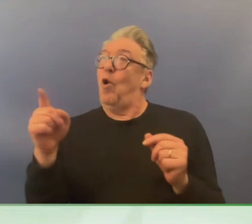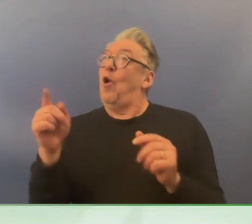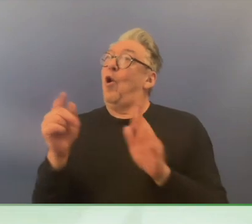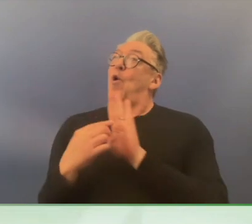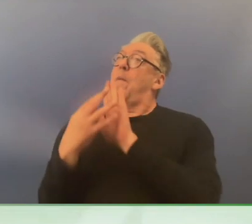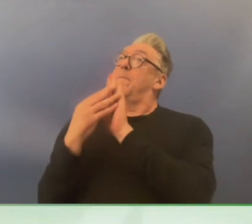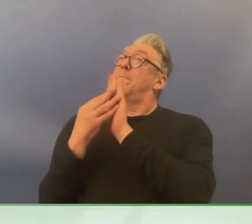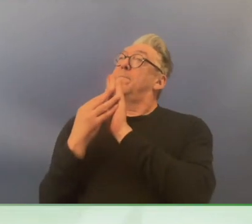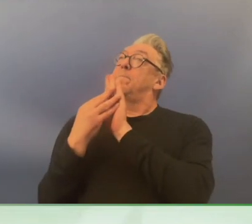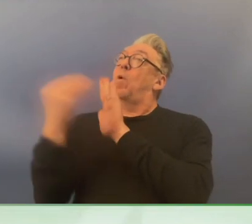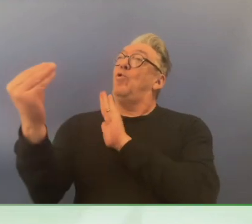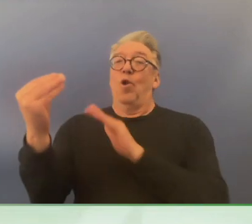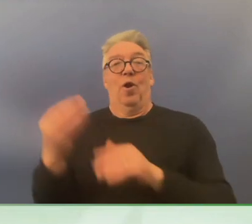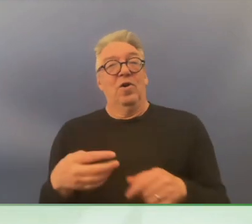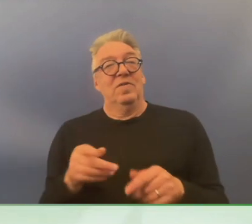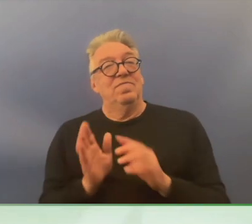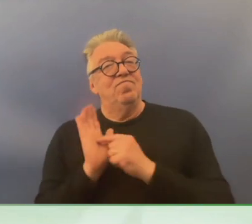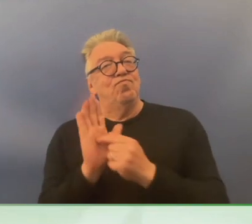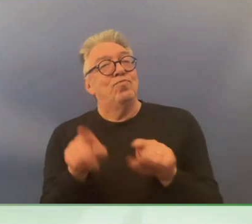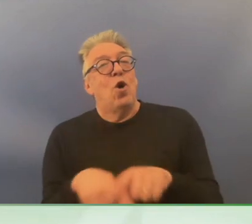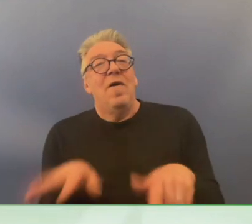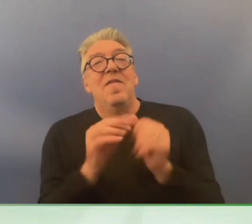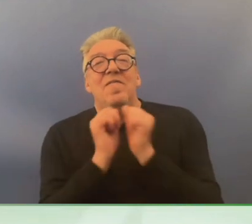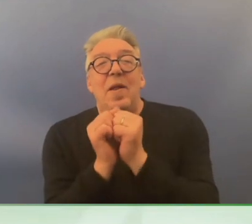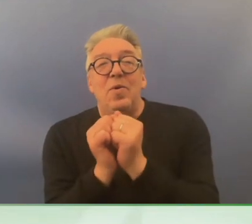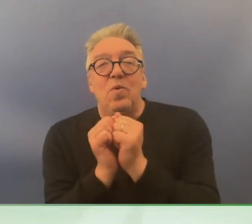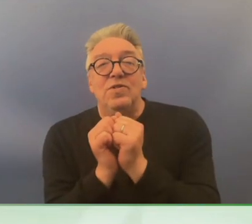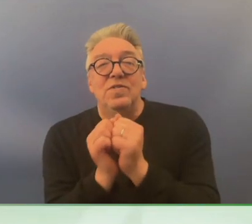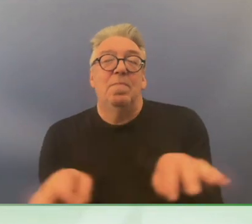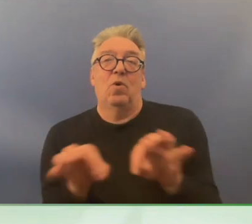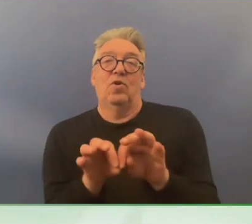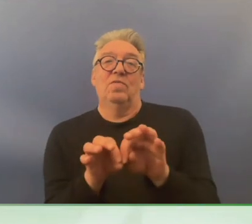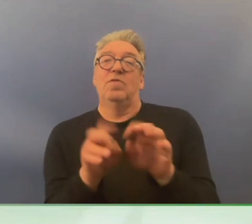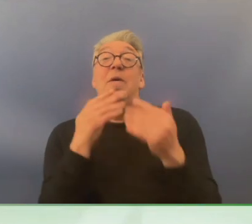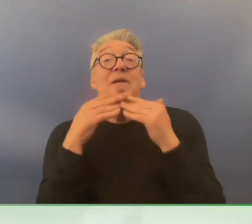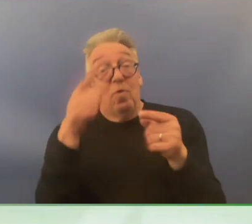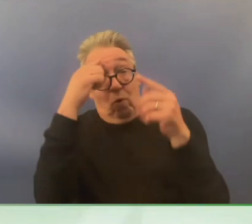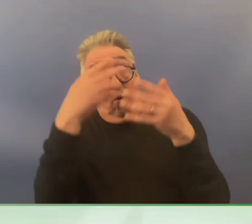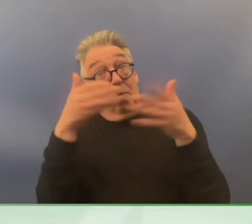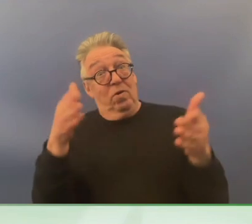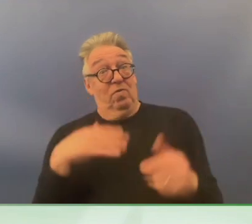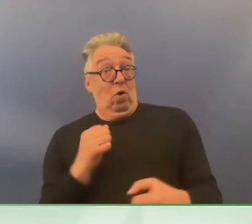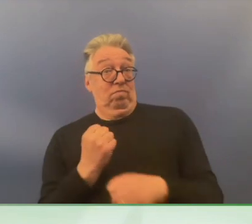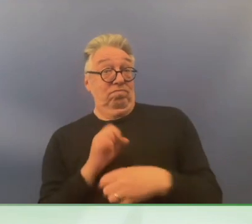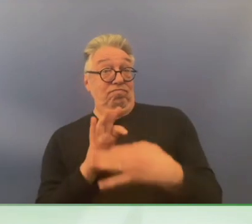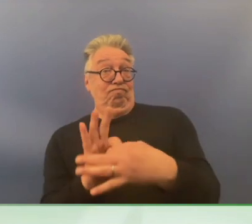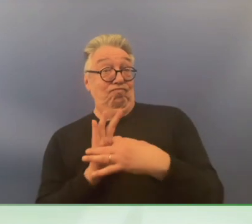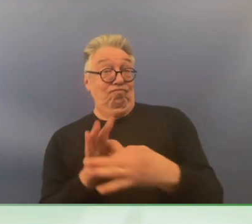also staying curious, right? Staying open to how do we best collaborate. On that note, I was talking